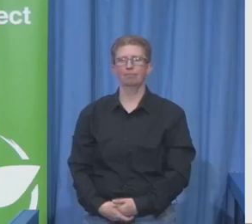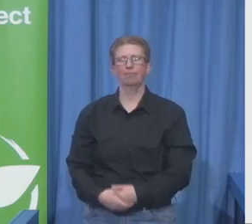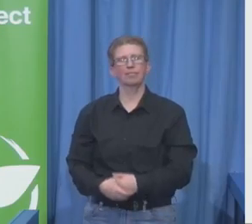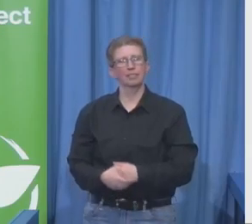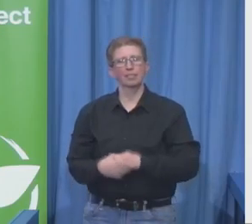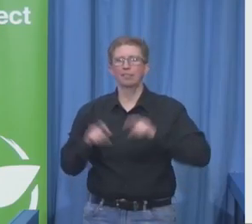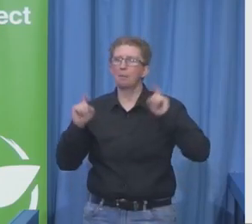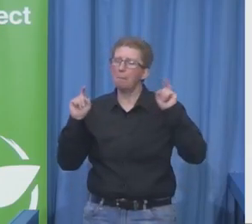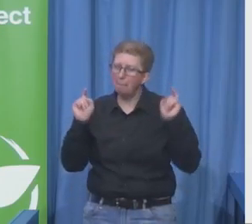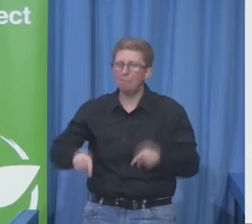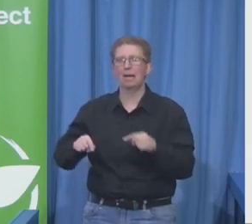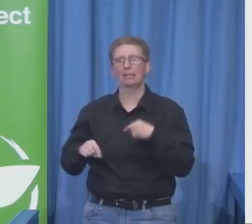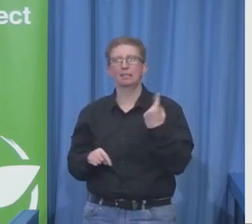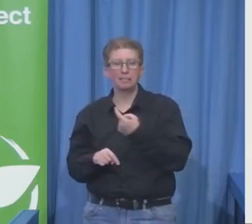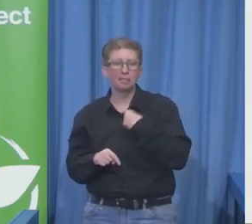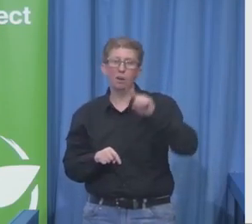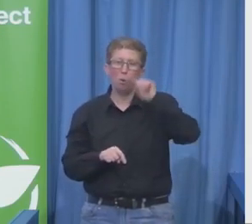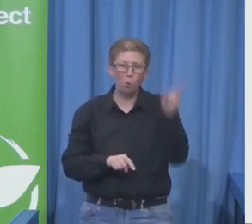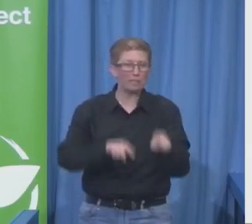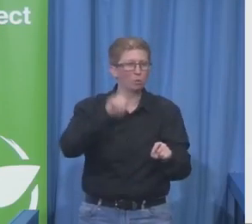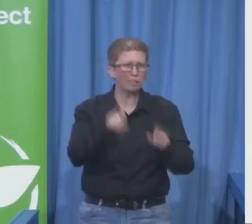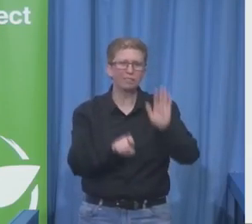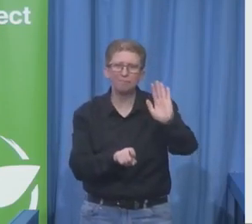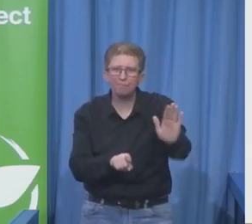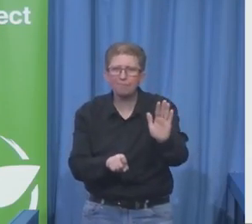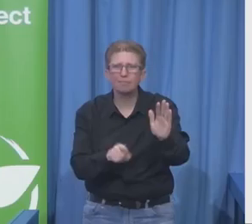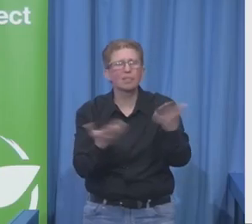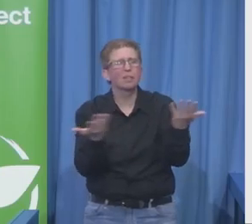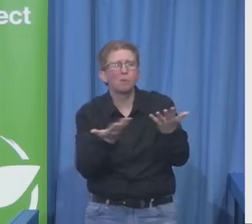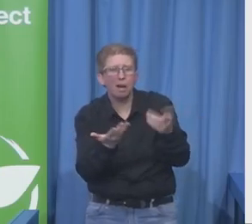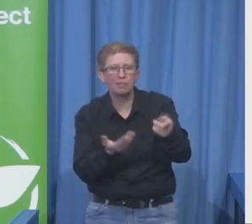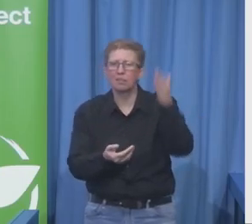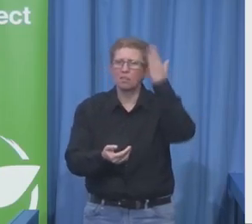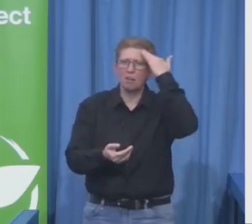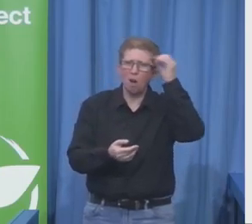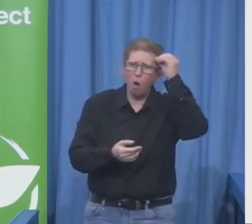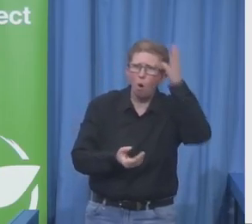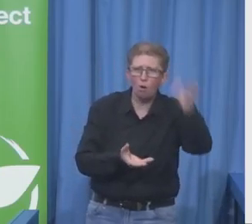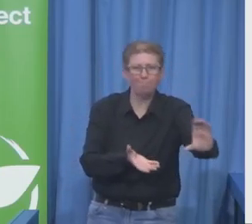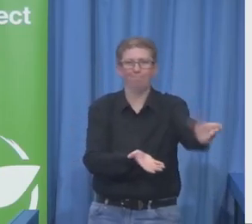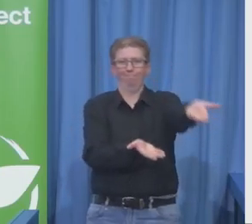what are their knowledge, I mean, how we could improve their